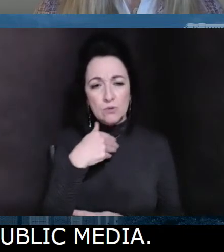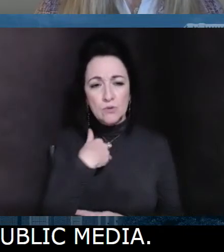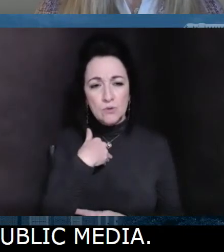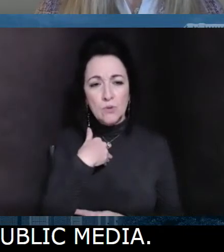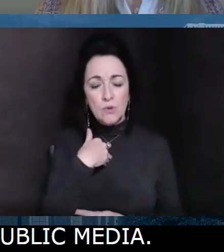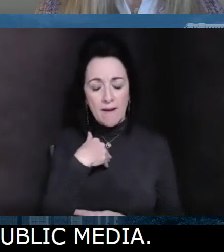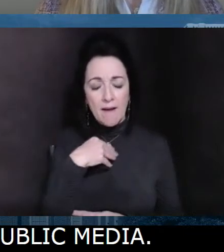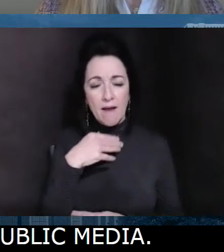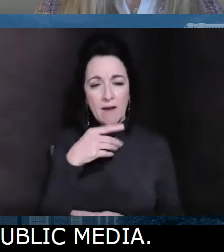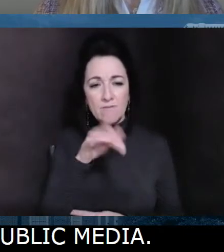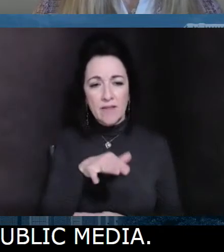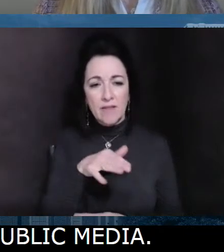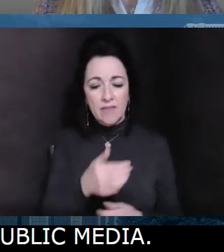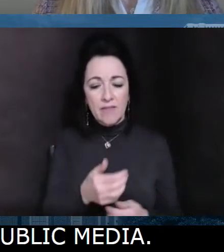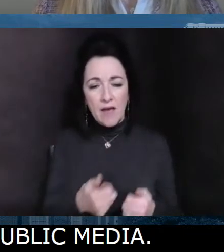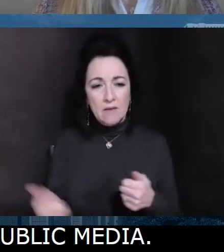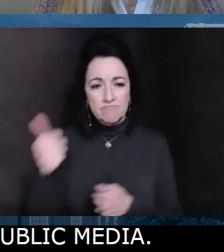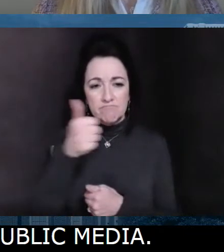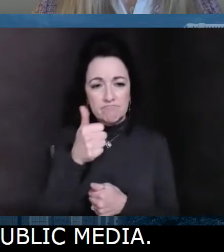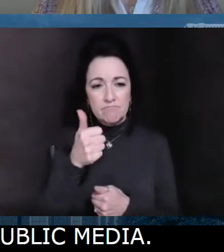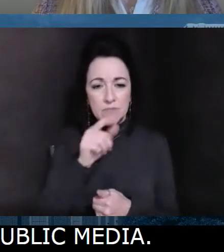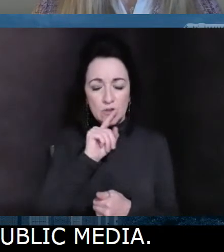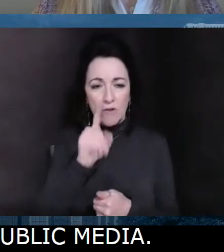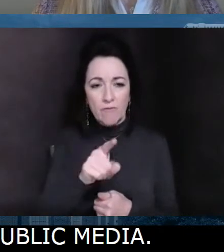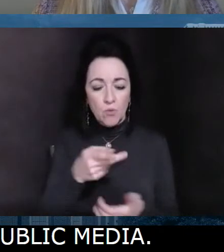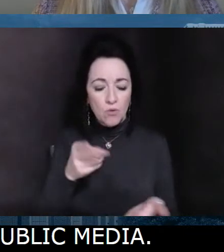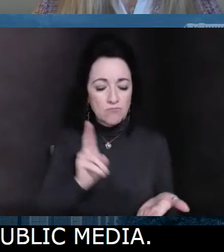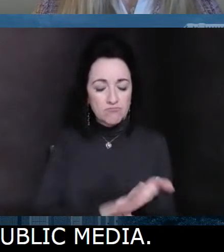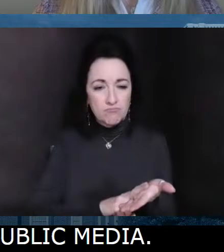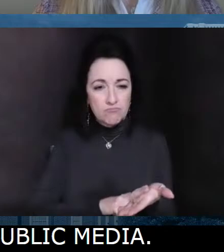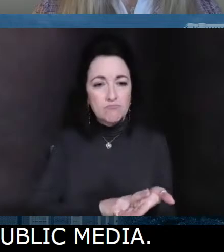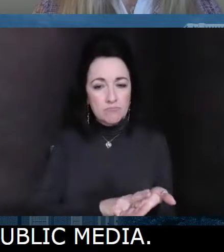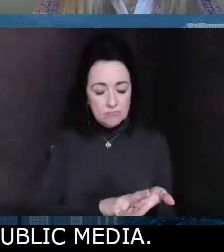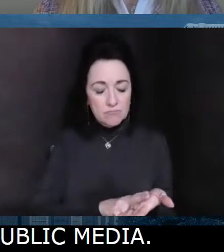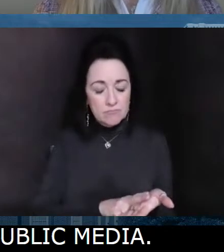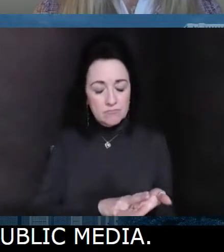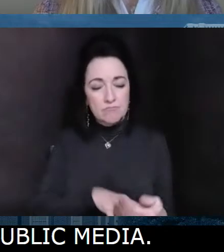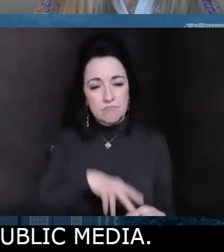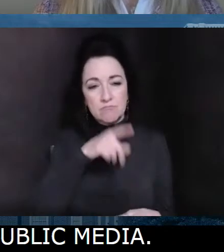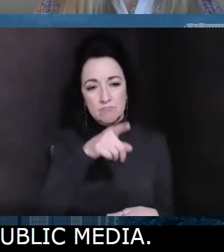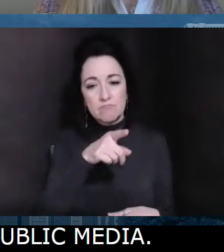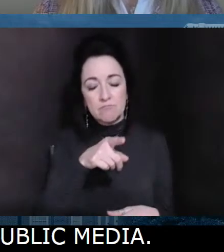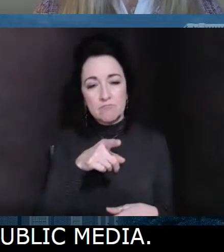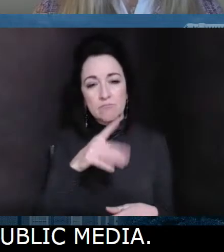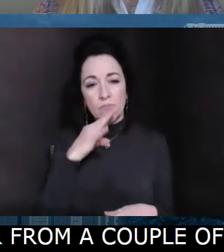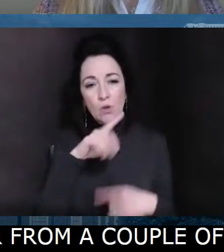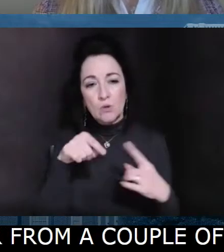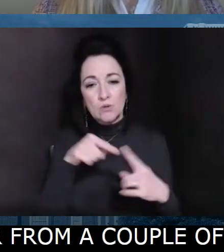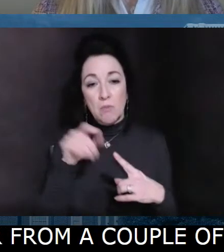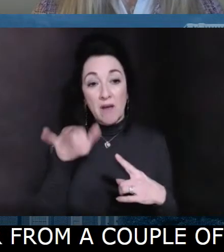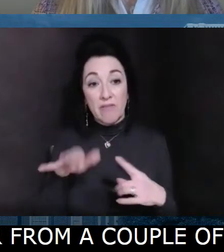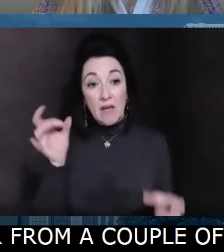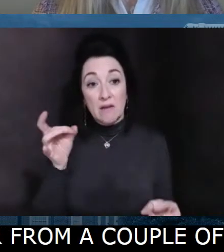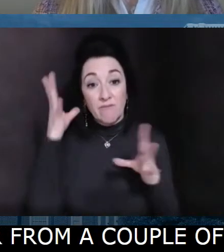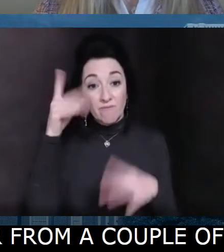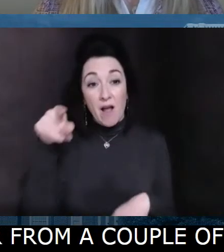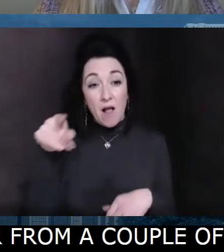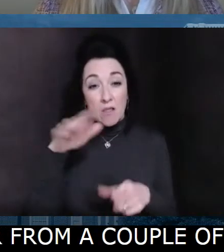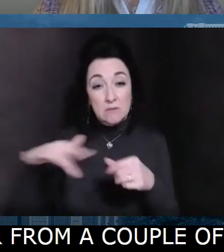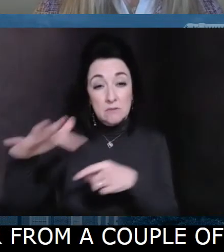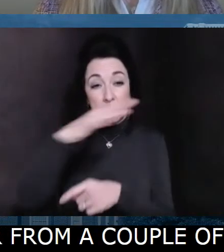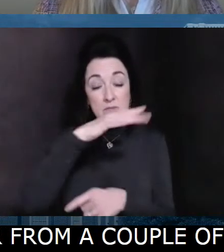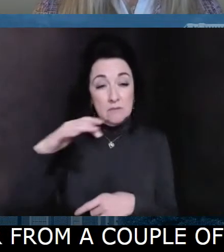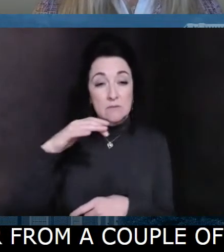National Guard cited the violence at the Capitol as well as concerns around planned protests in Wilmington and